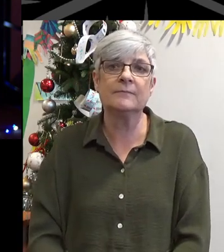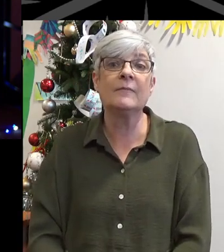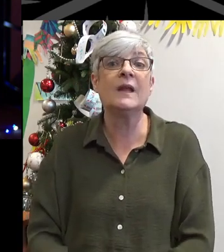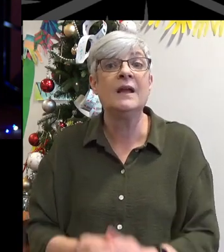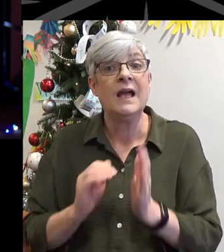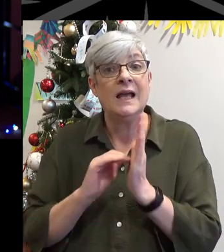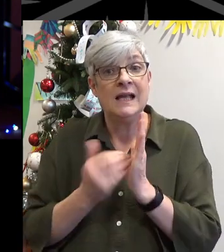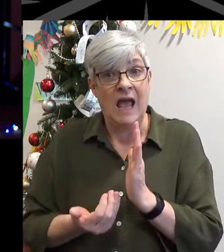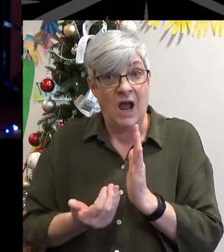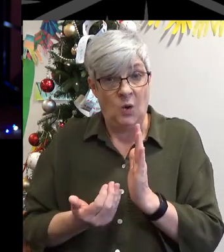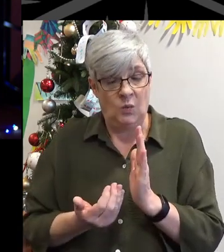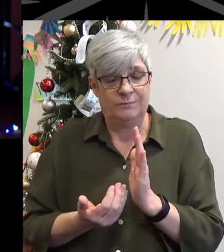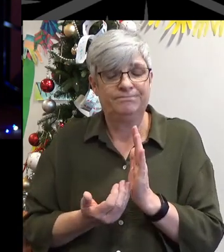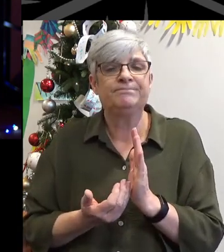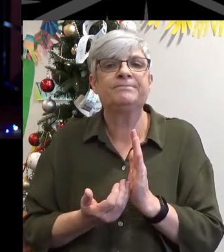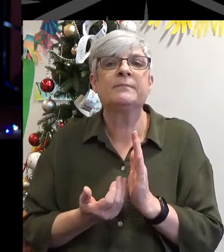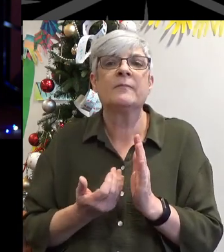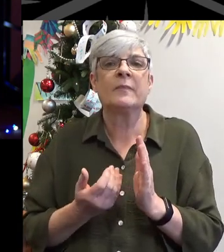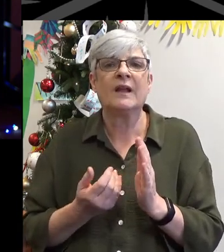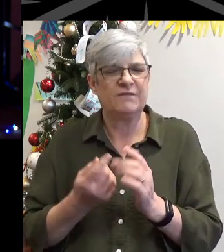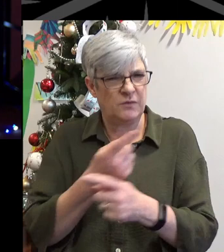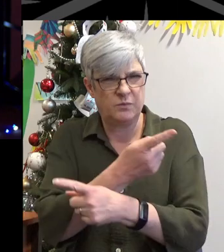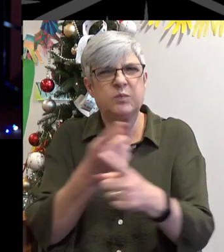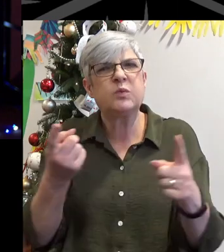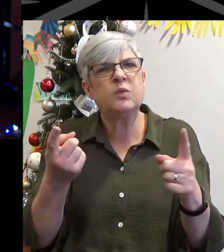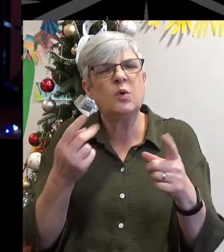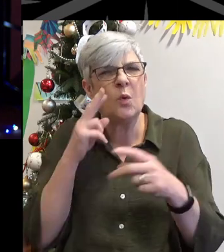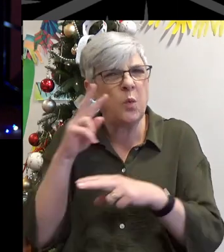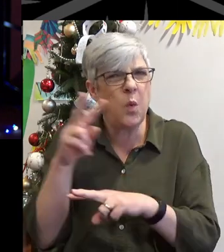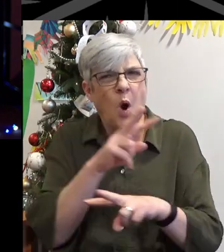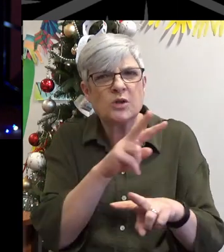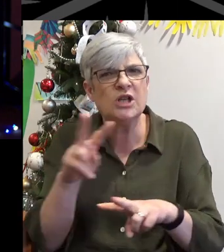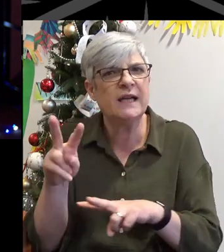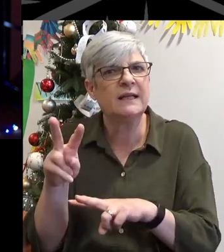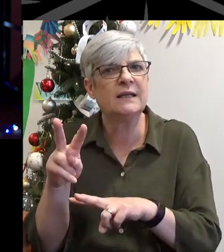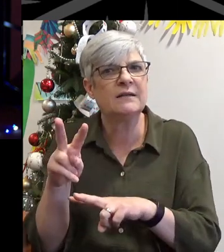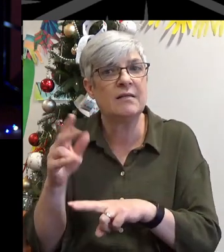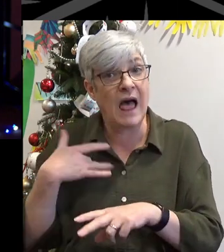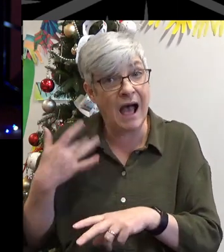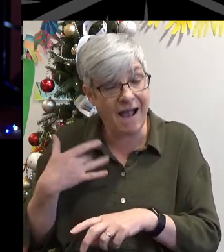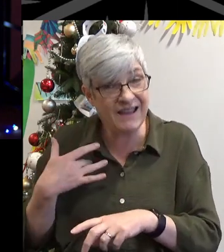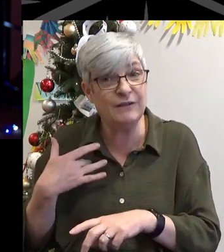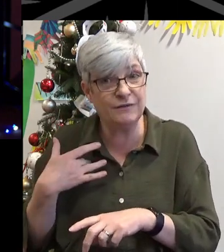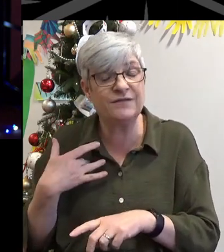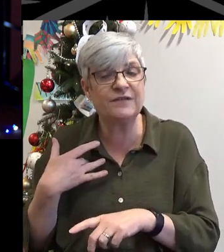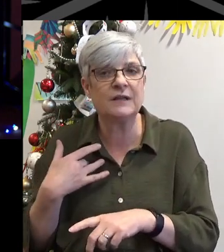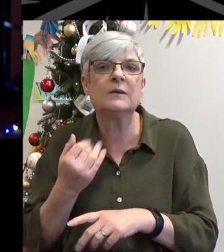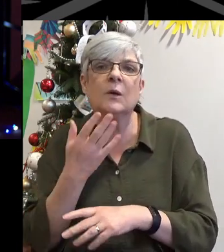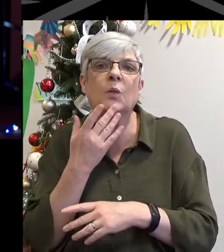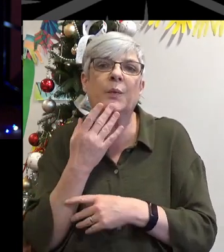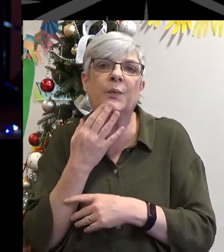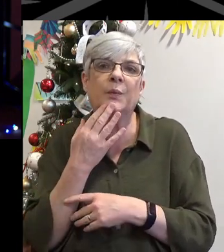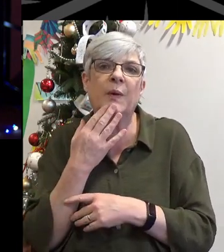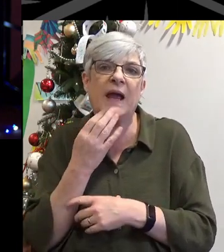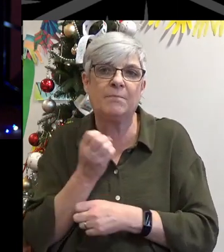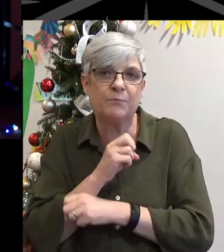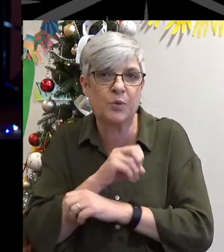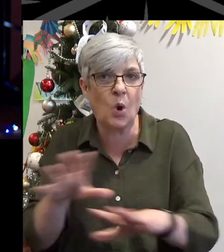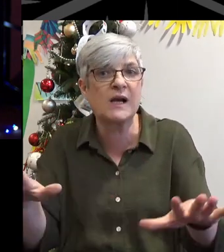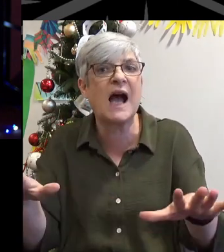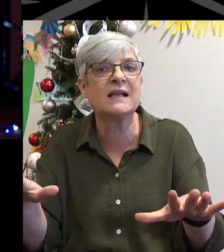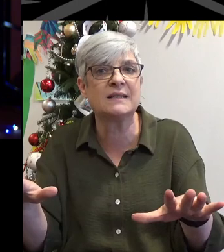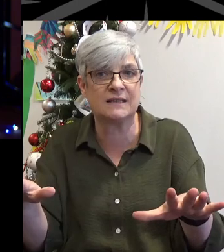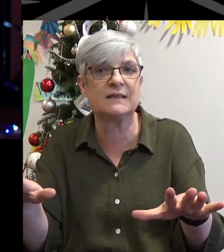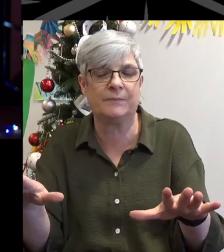Well, now, assuming that, for those of you who have been watching the service live, as it were, when it's been being broadcast,